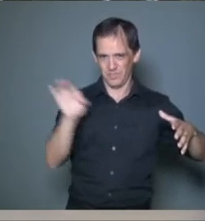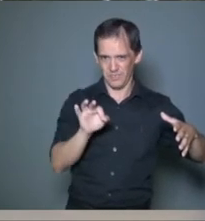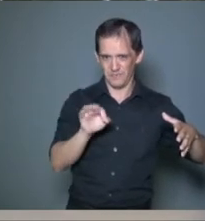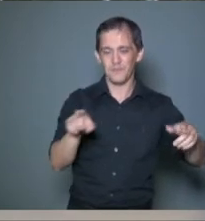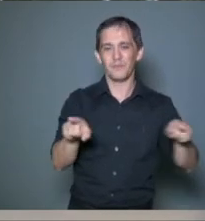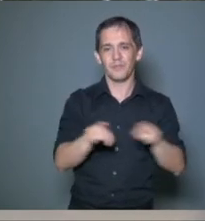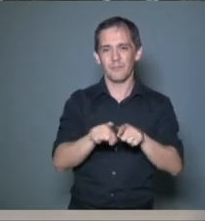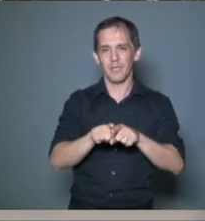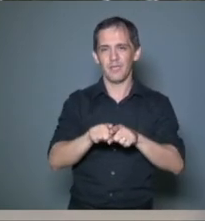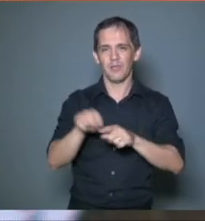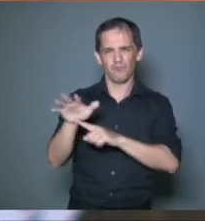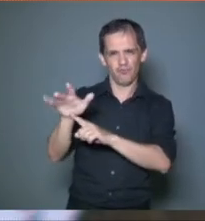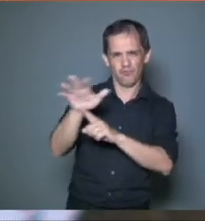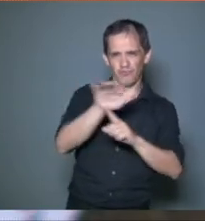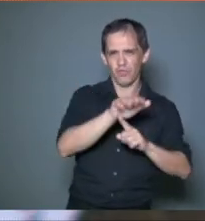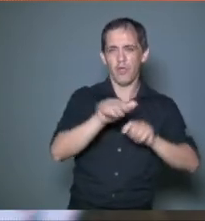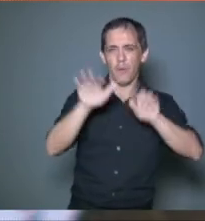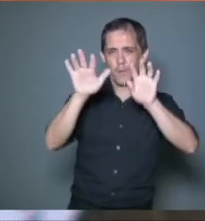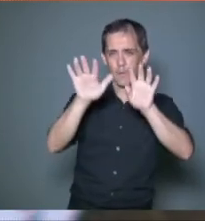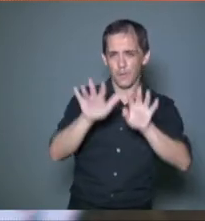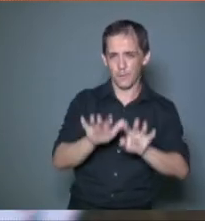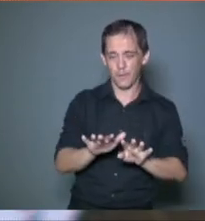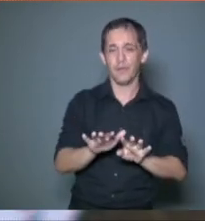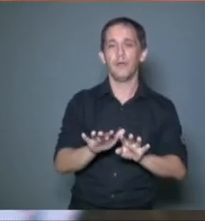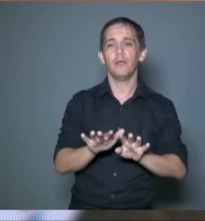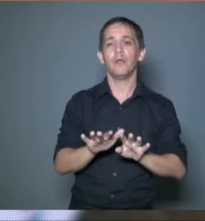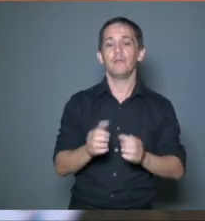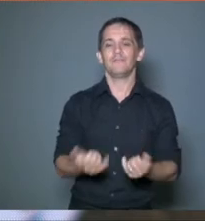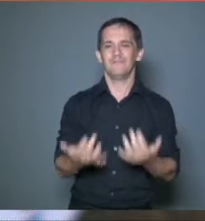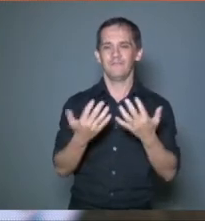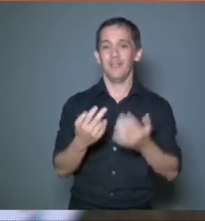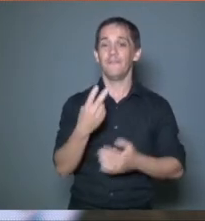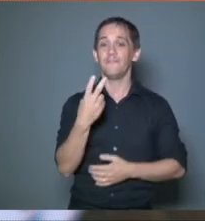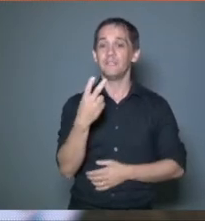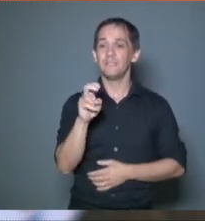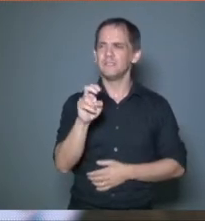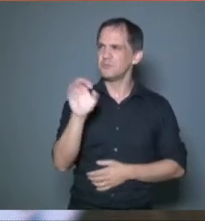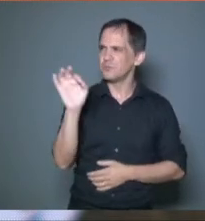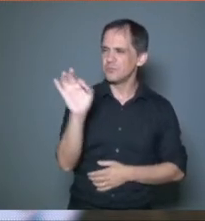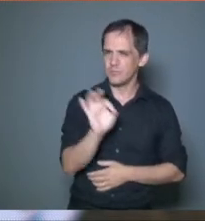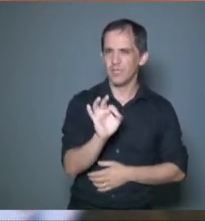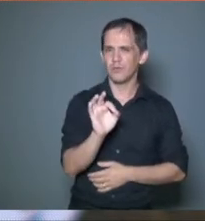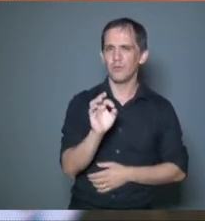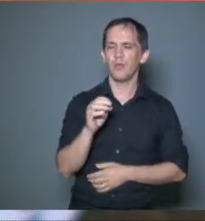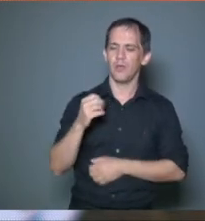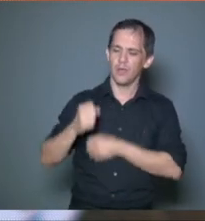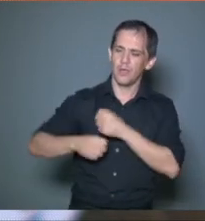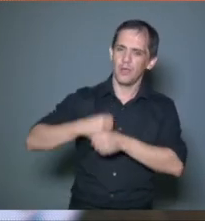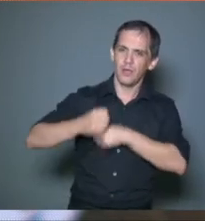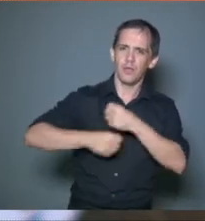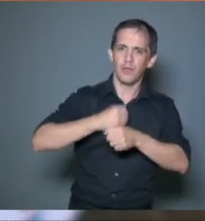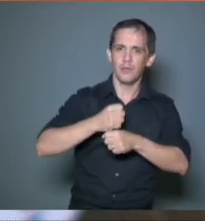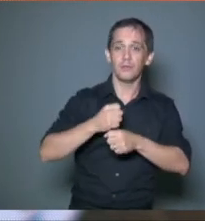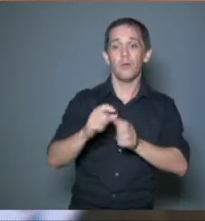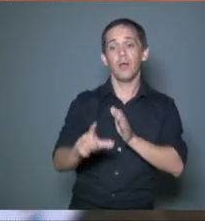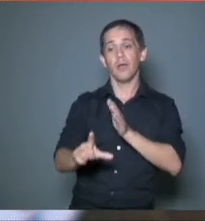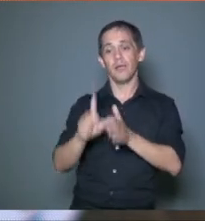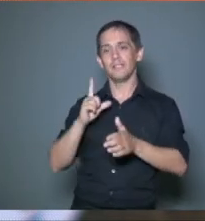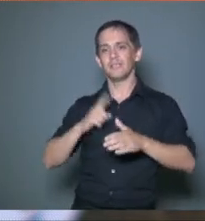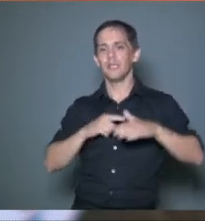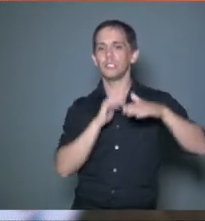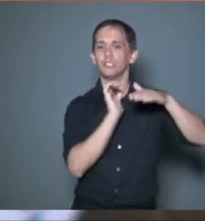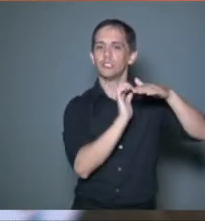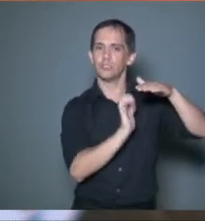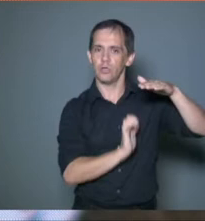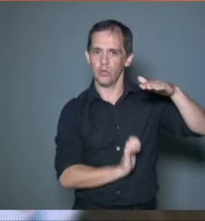5-7% of area and is increased the use of fertilizers by 20-25%.